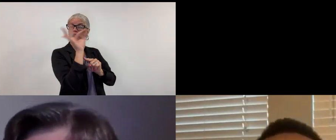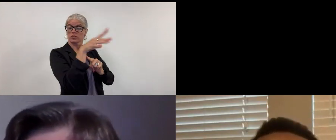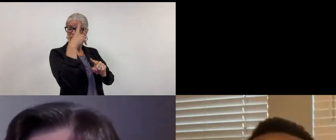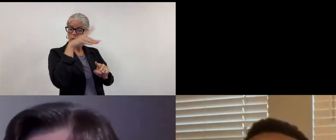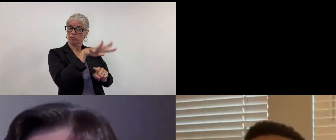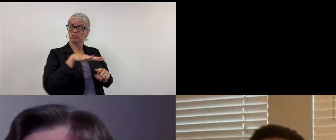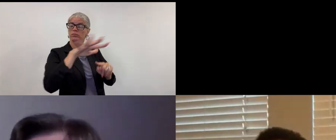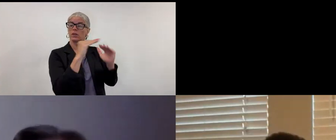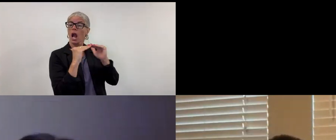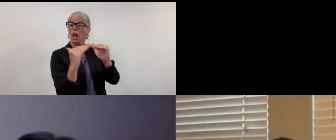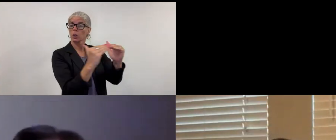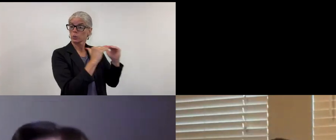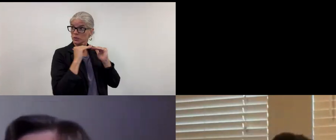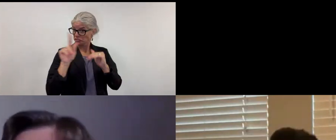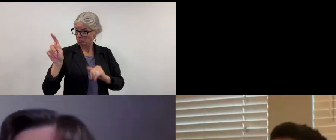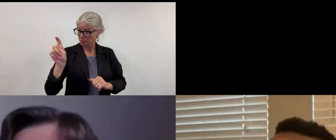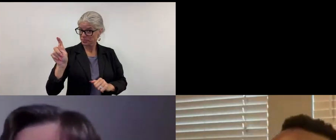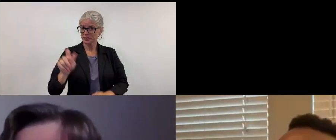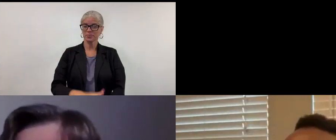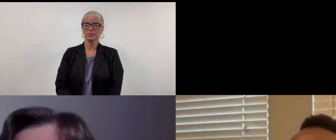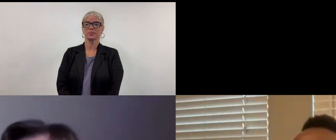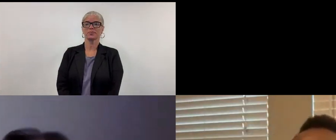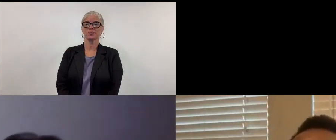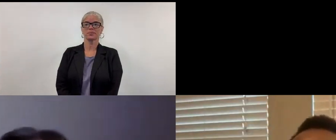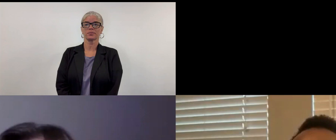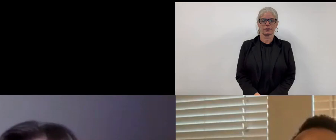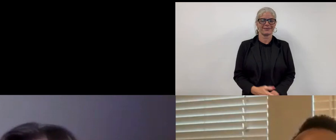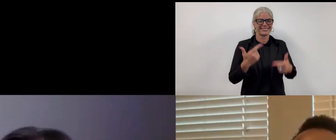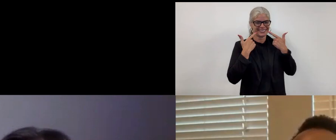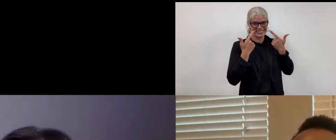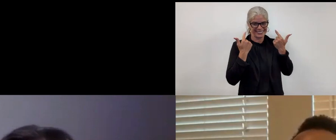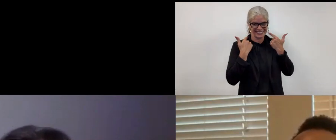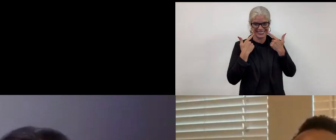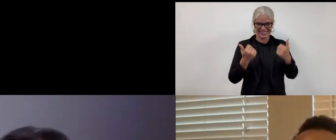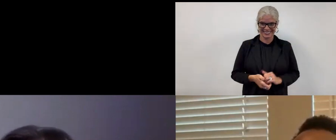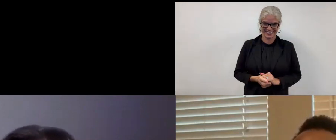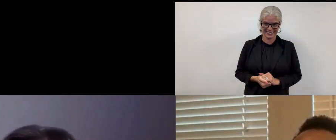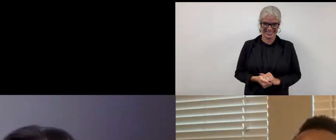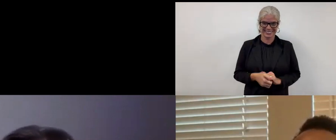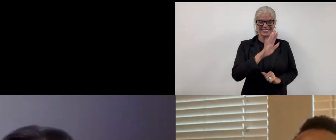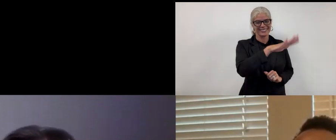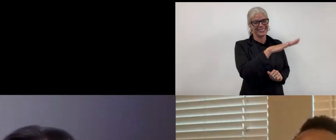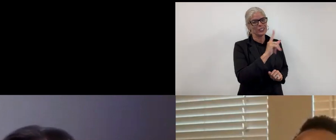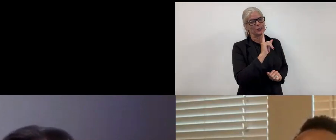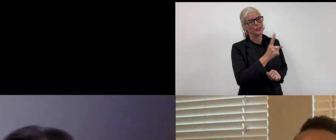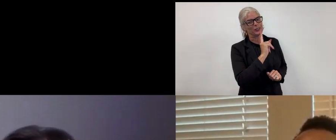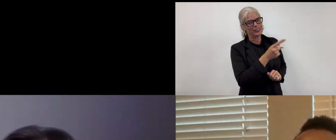of wisdom for for my colleagues out there? Absolutely. The